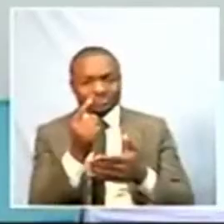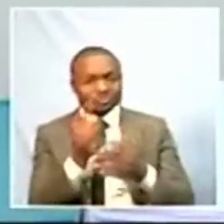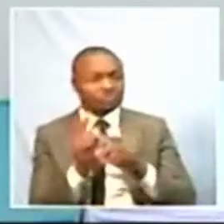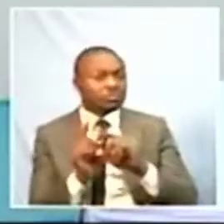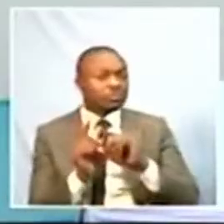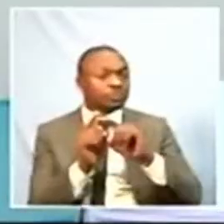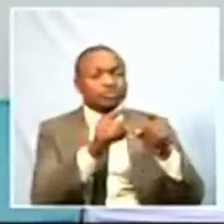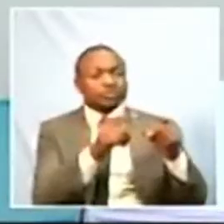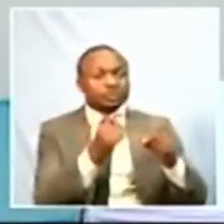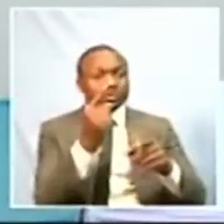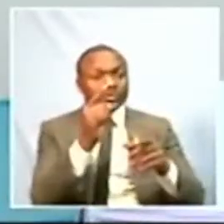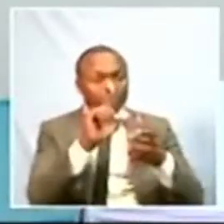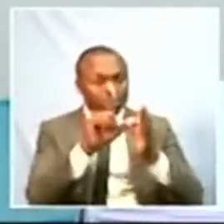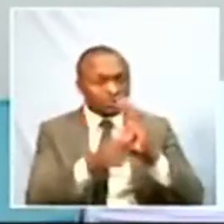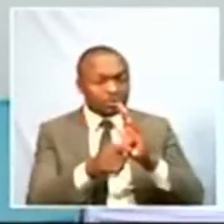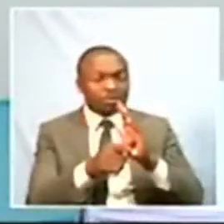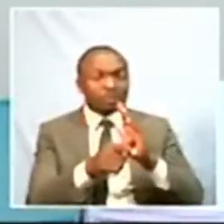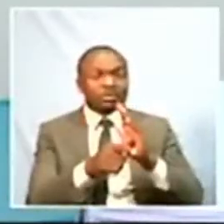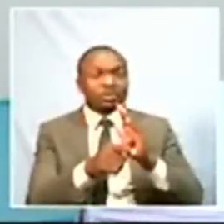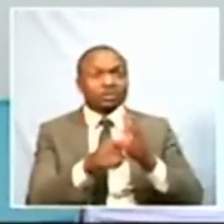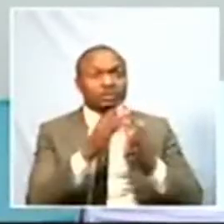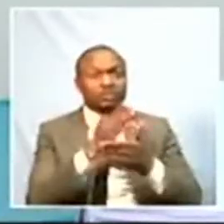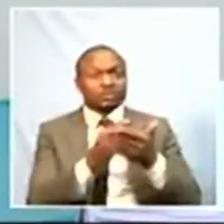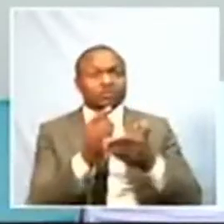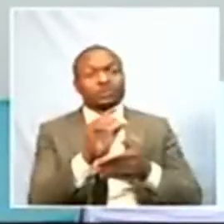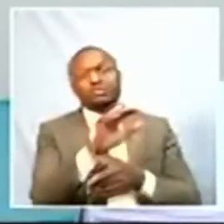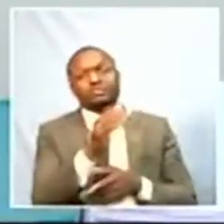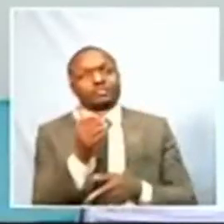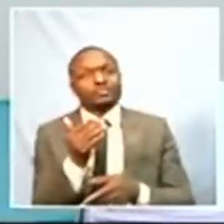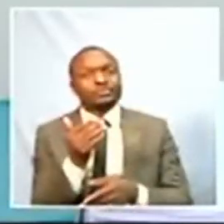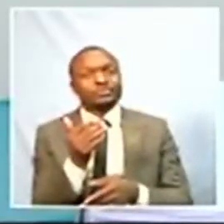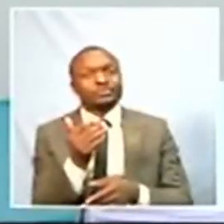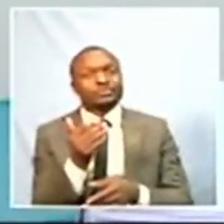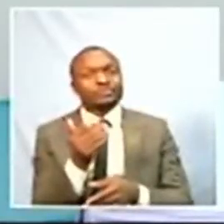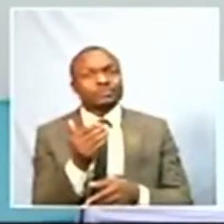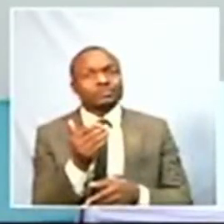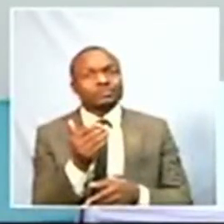in within an hour or two, somebody will be back.